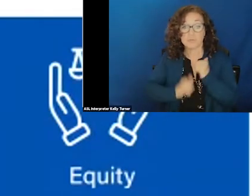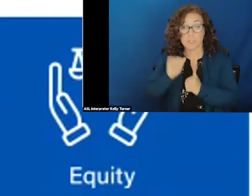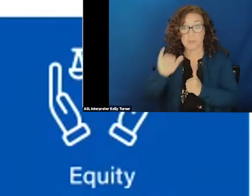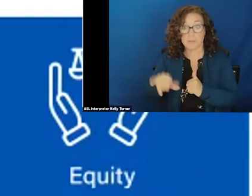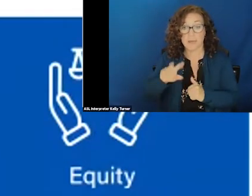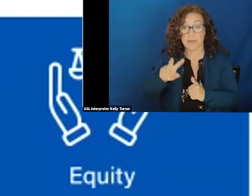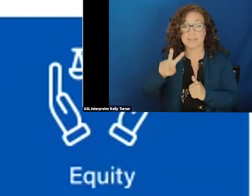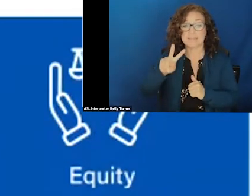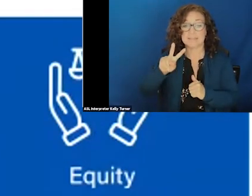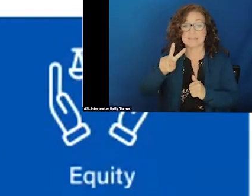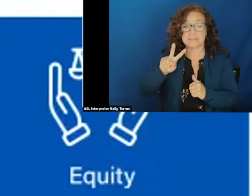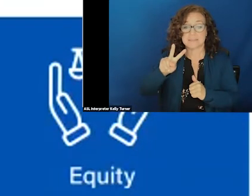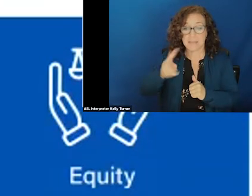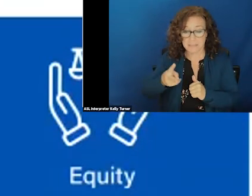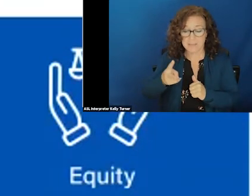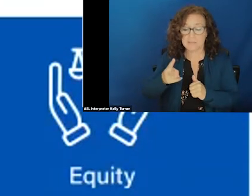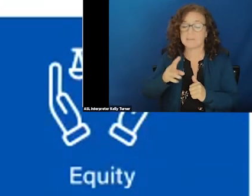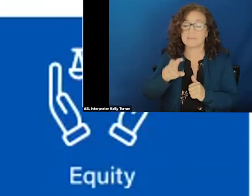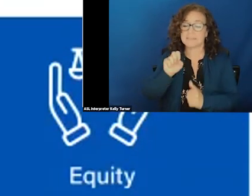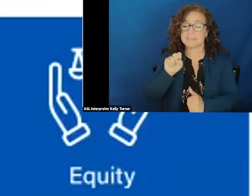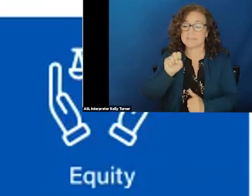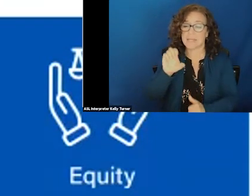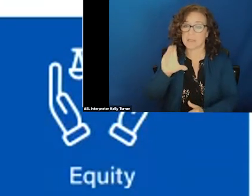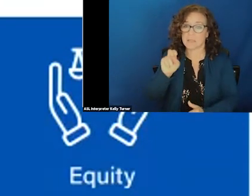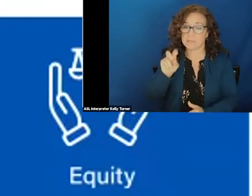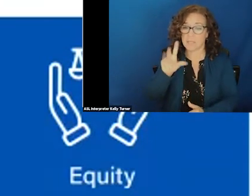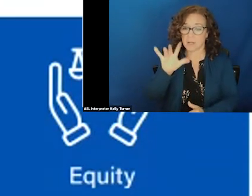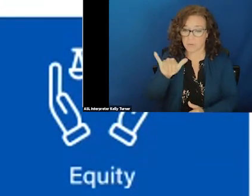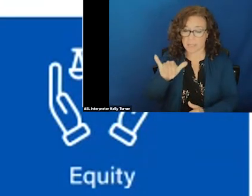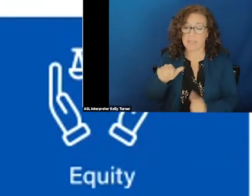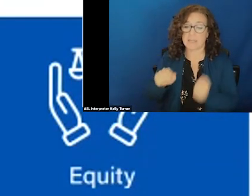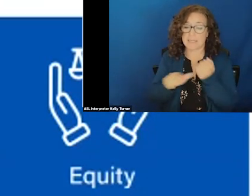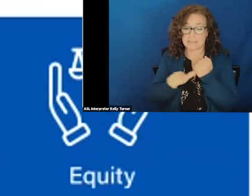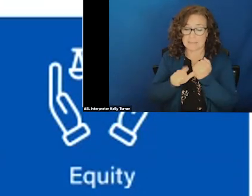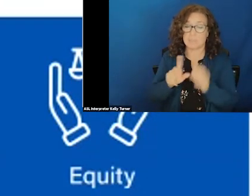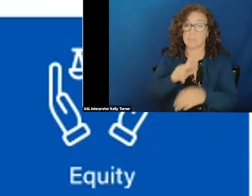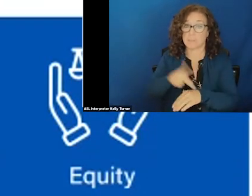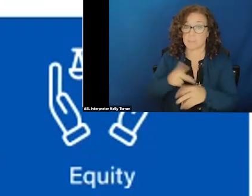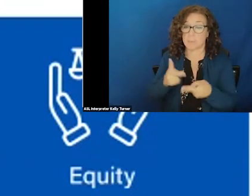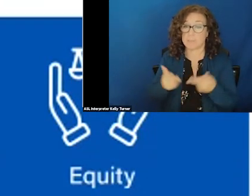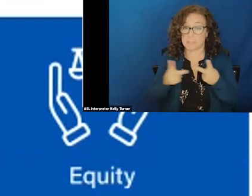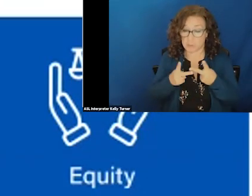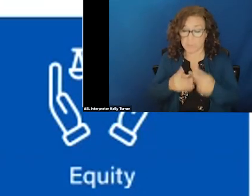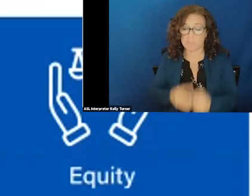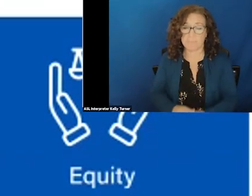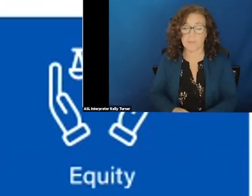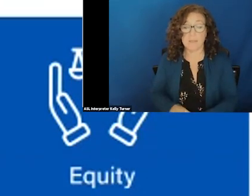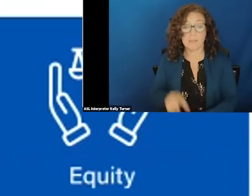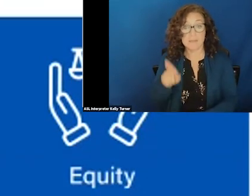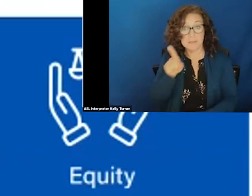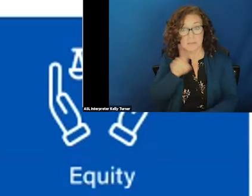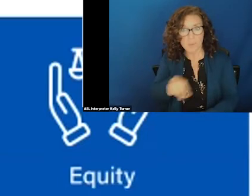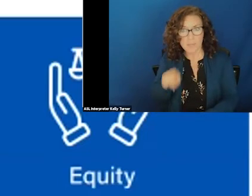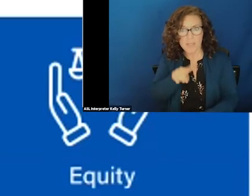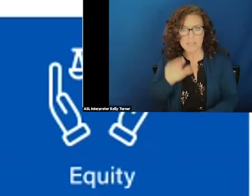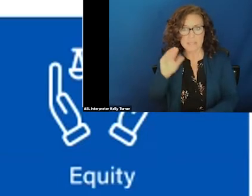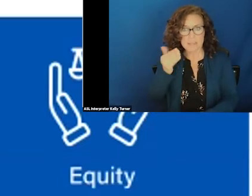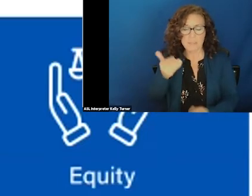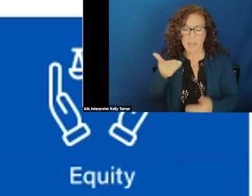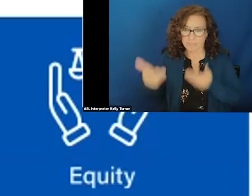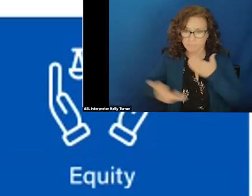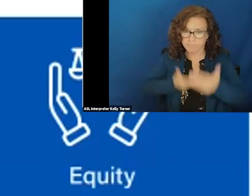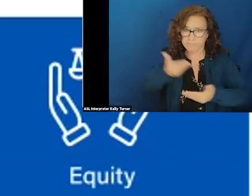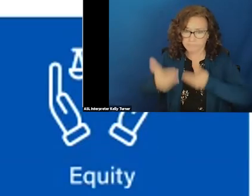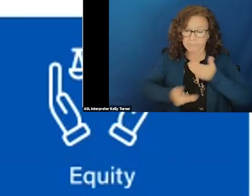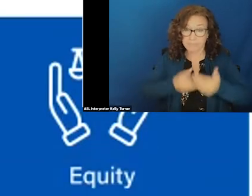that we're clear that we're implementing lots of new programming, as you have seen through our reports today, including summer school. And if we're going